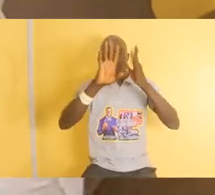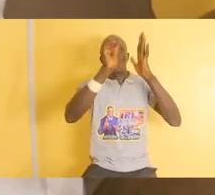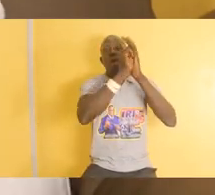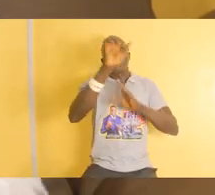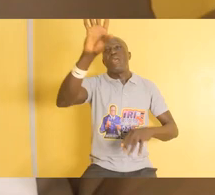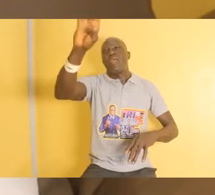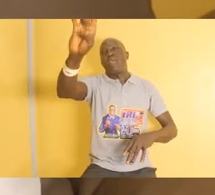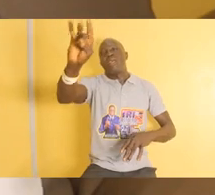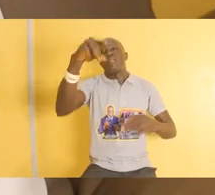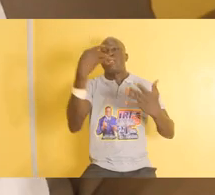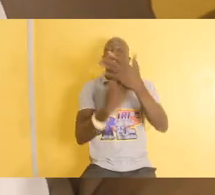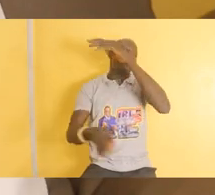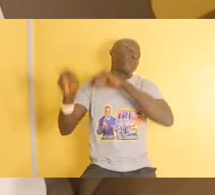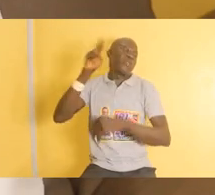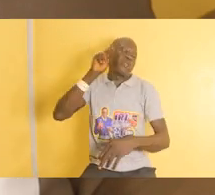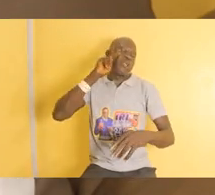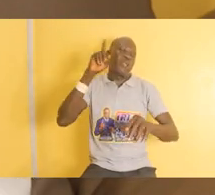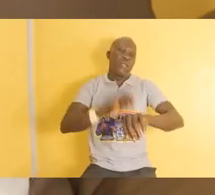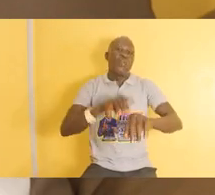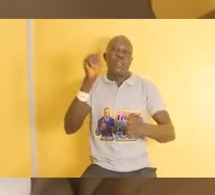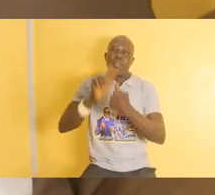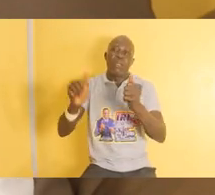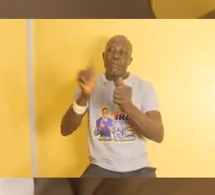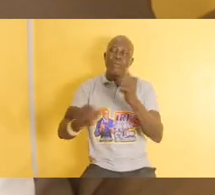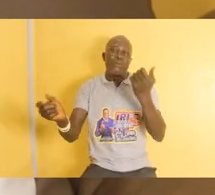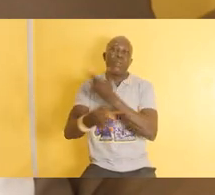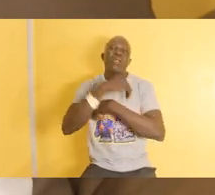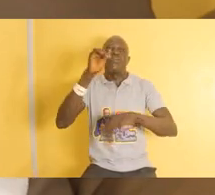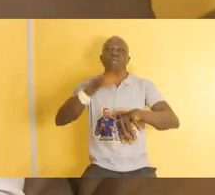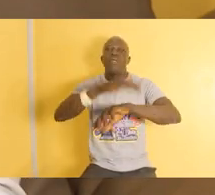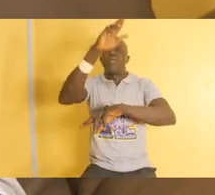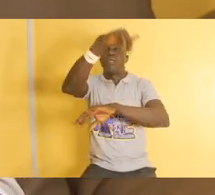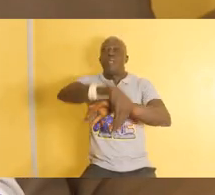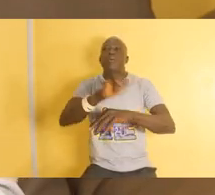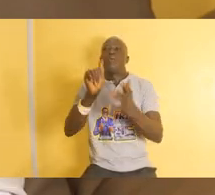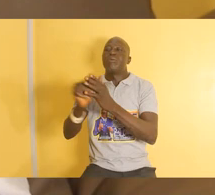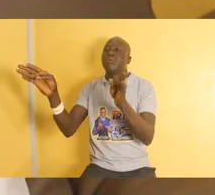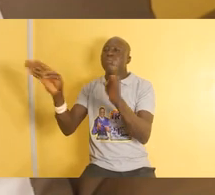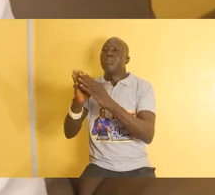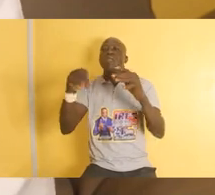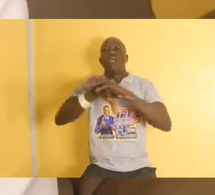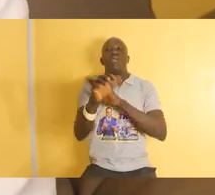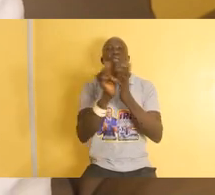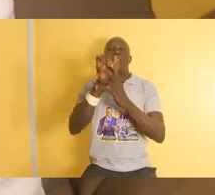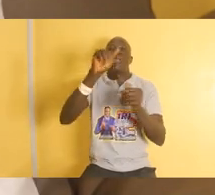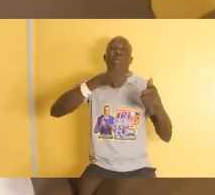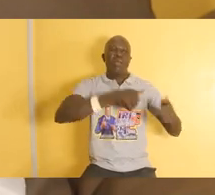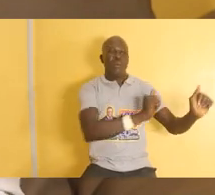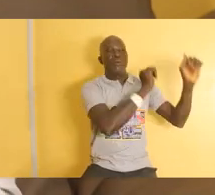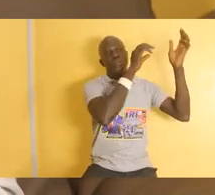ago mejo Nigeria time ojojumo everyday ago mejo asale la ma npade lori apostle